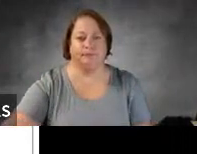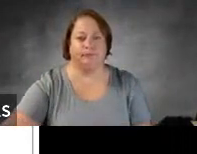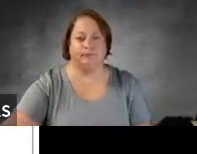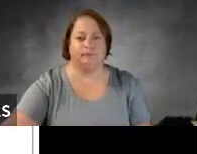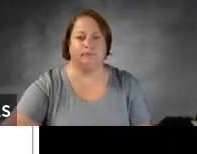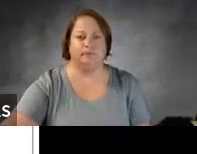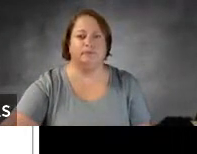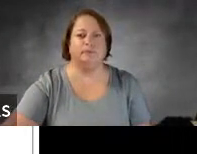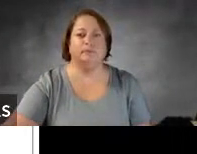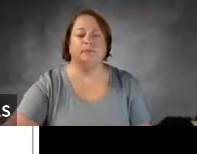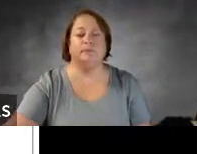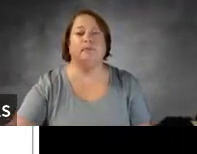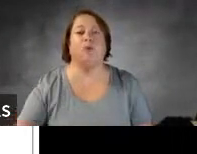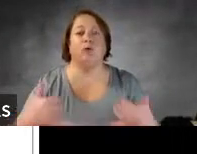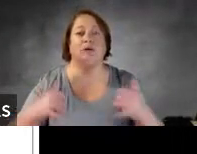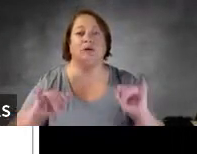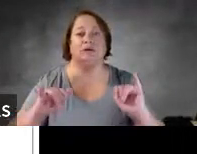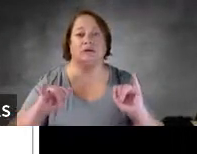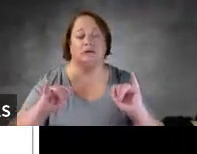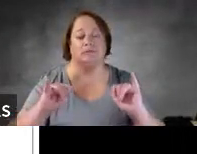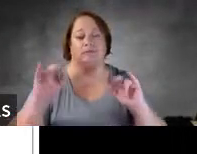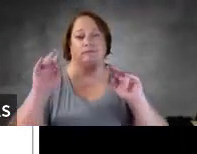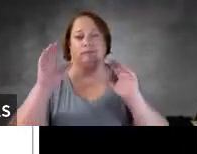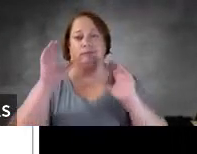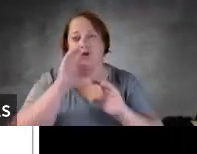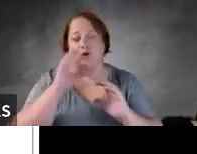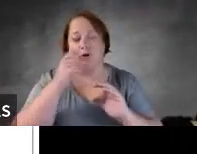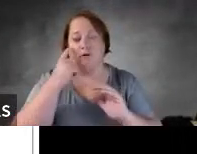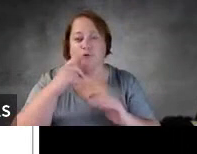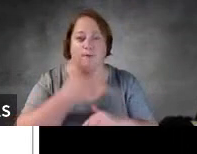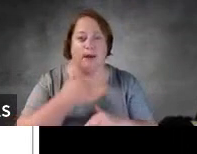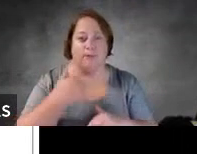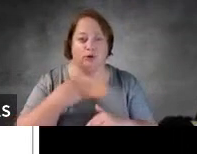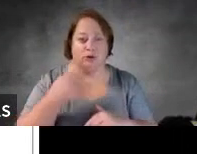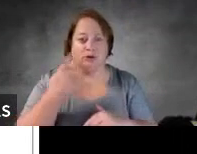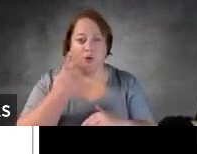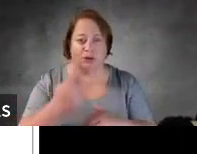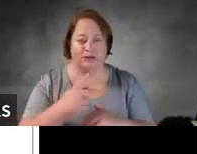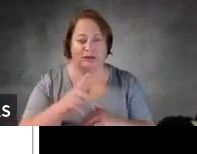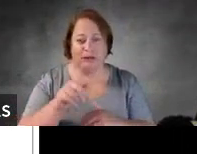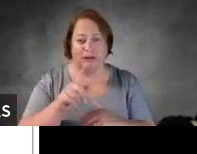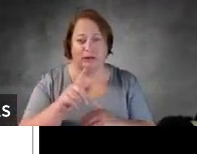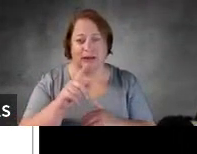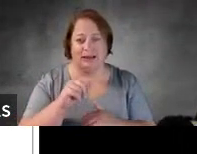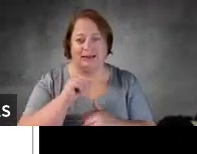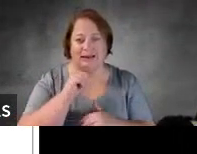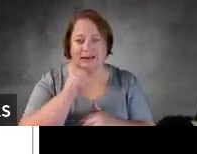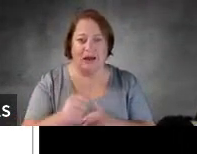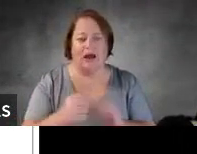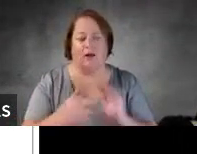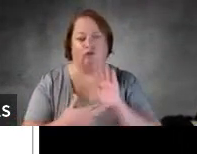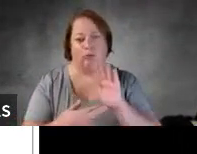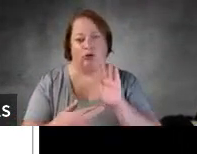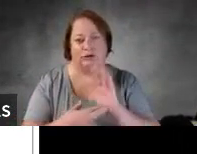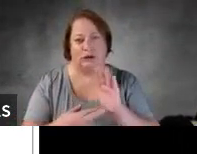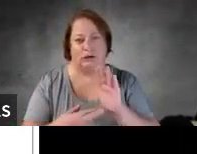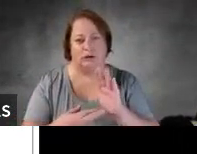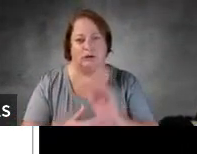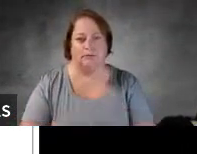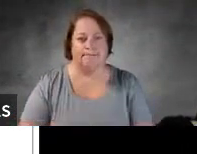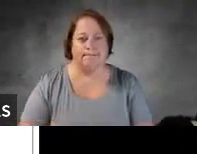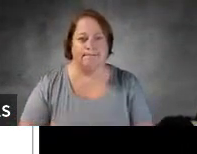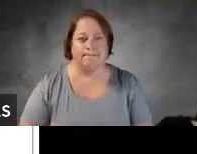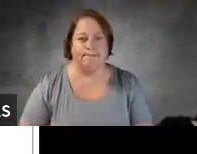for members from the districts that you can see there in the unrepresented